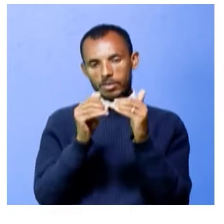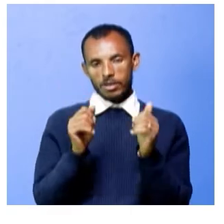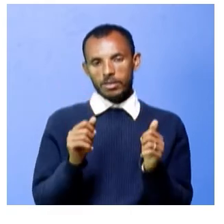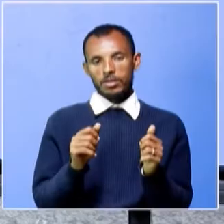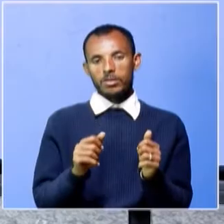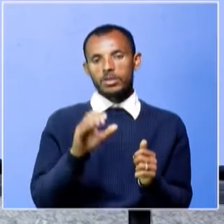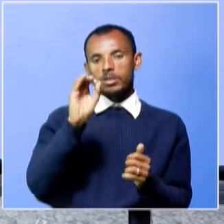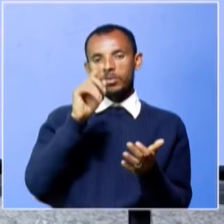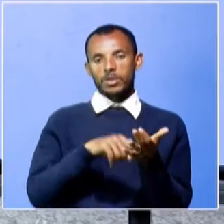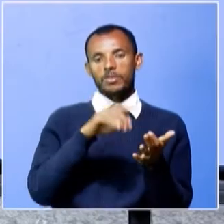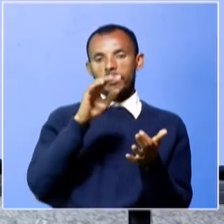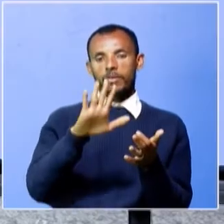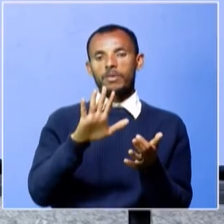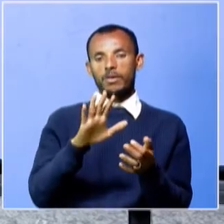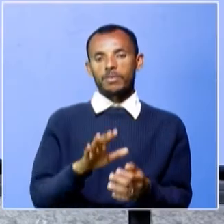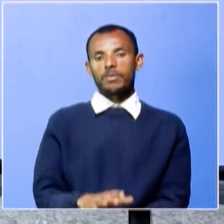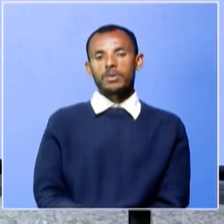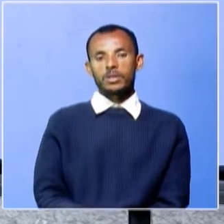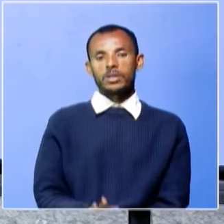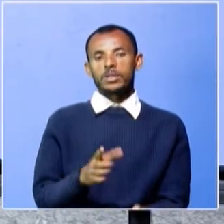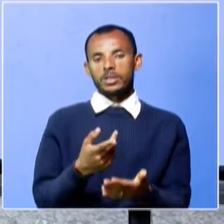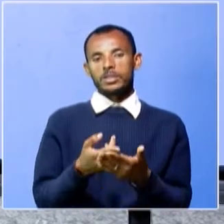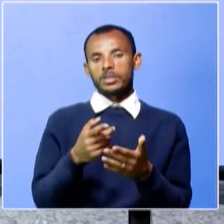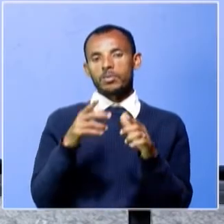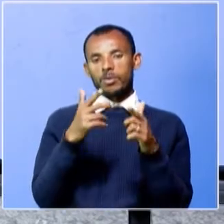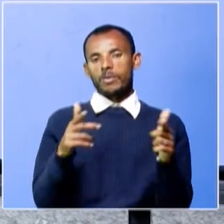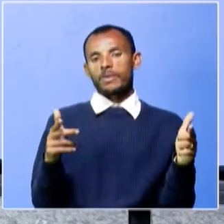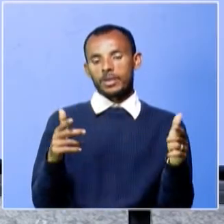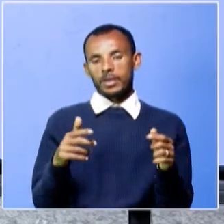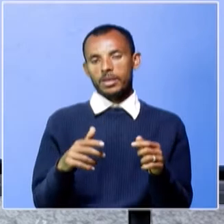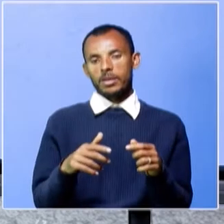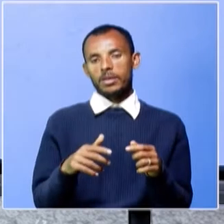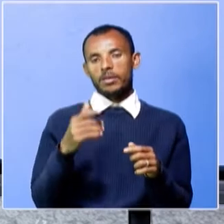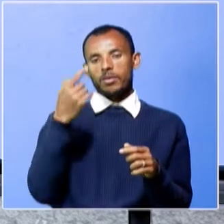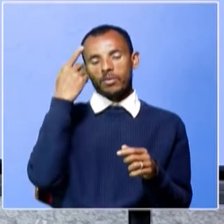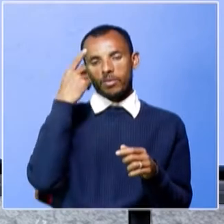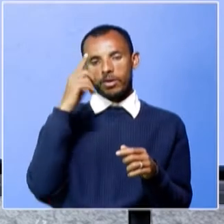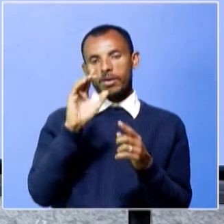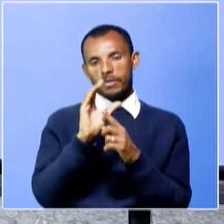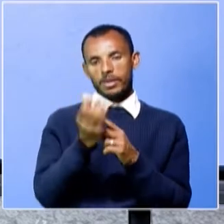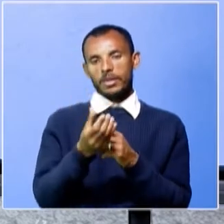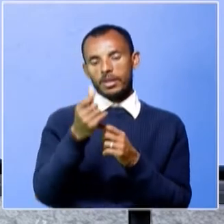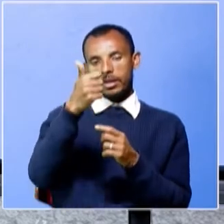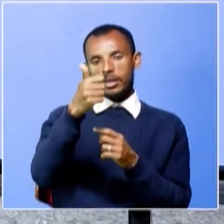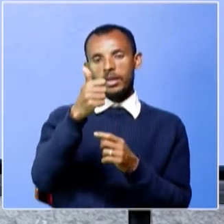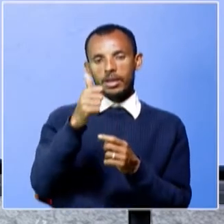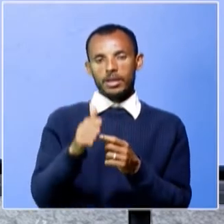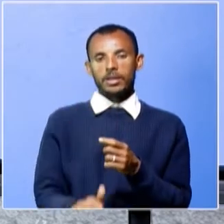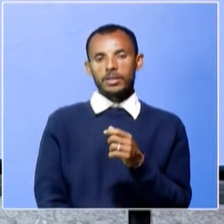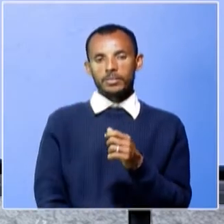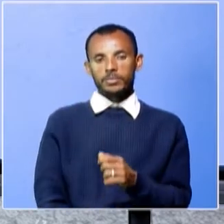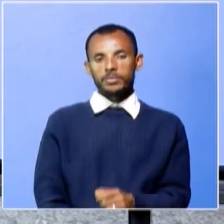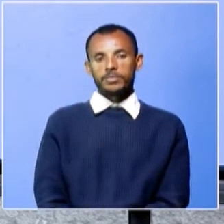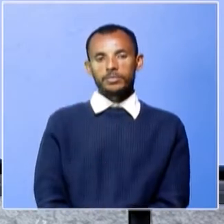over 2 or 0.5. Okay, so this is the probability for the event in A.